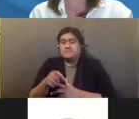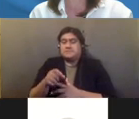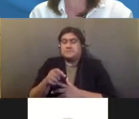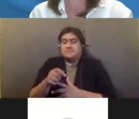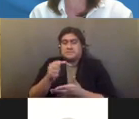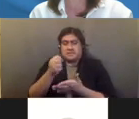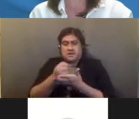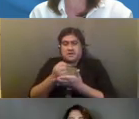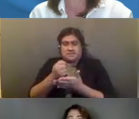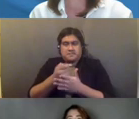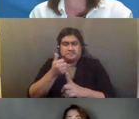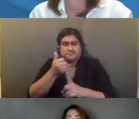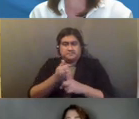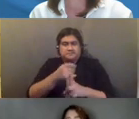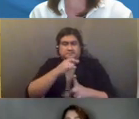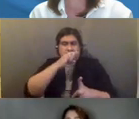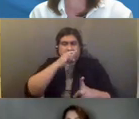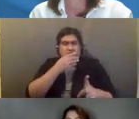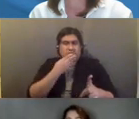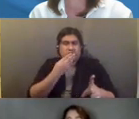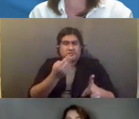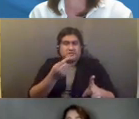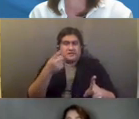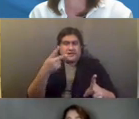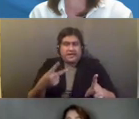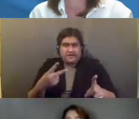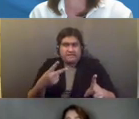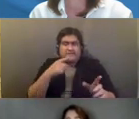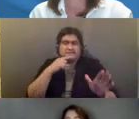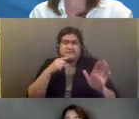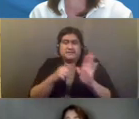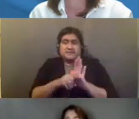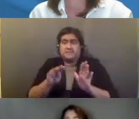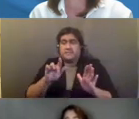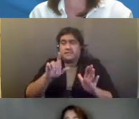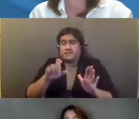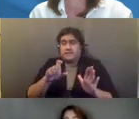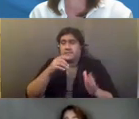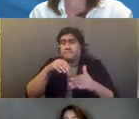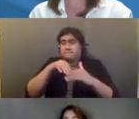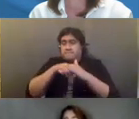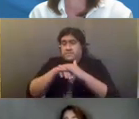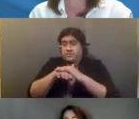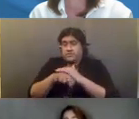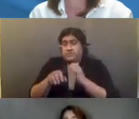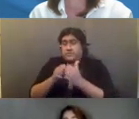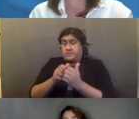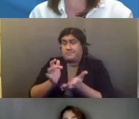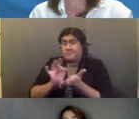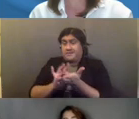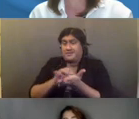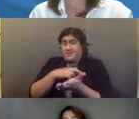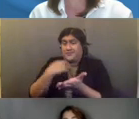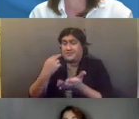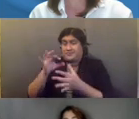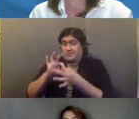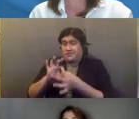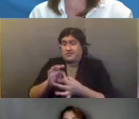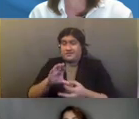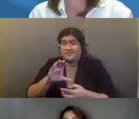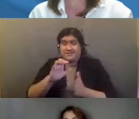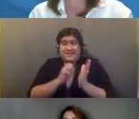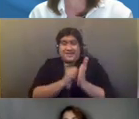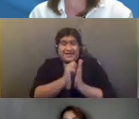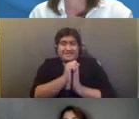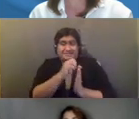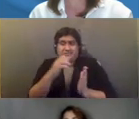half, assigned male at birth with medical risks for hormone therapy, especially regarding cancer and heart.